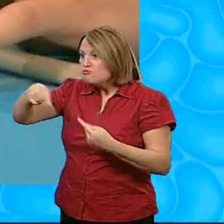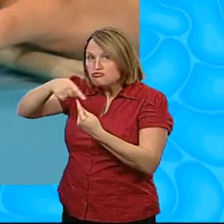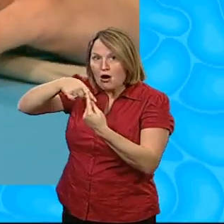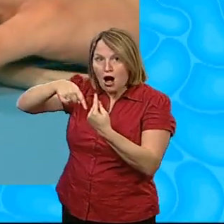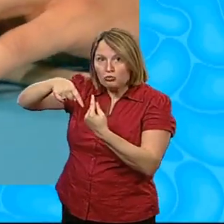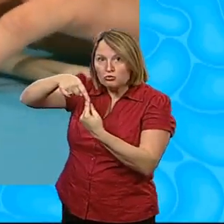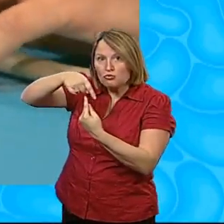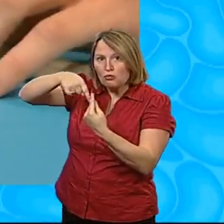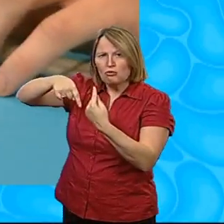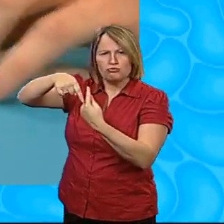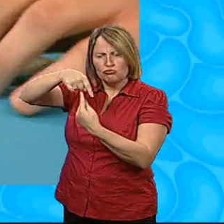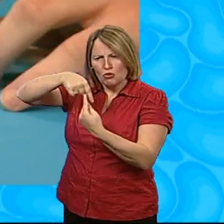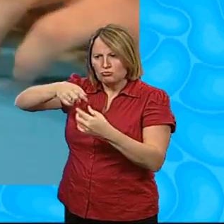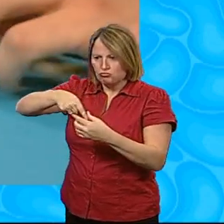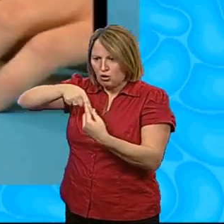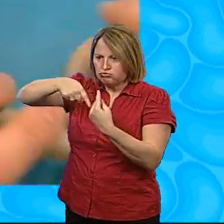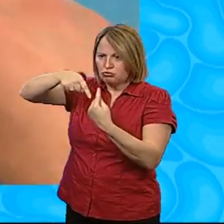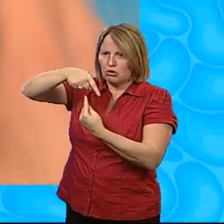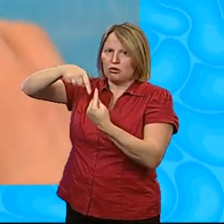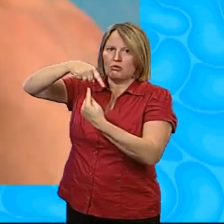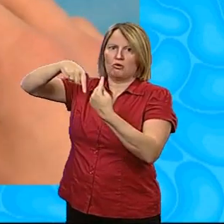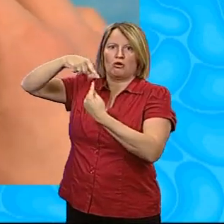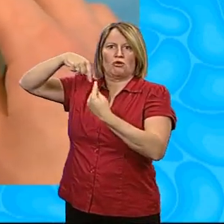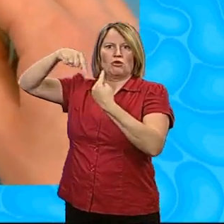Coil it round until you make a pot shape, like this.